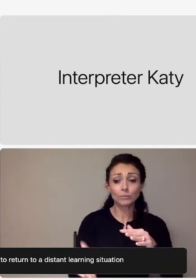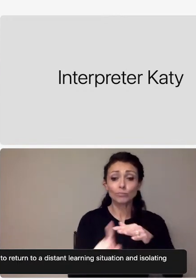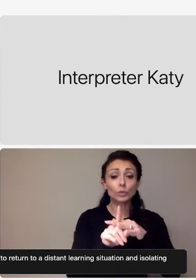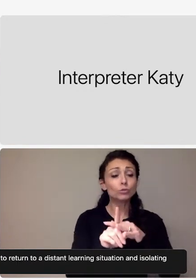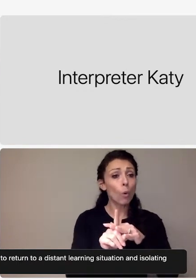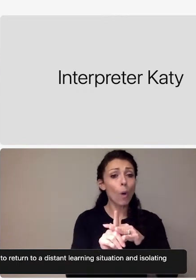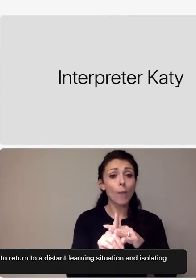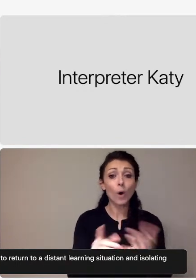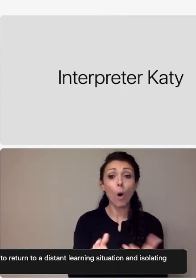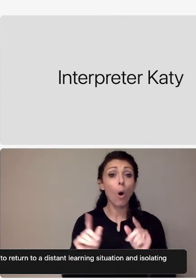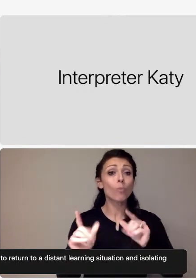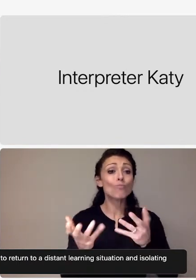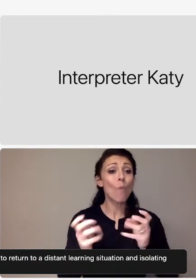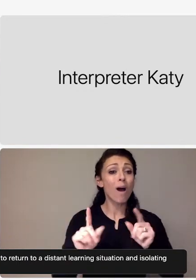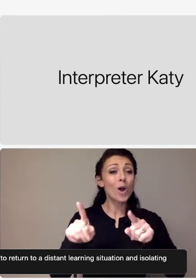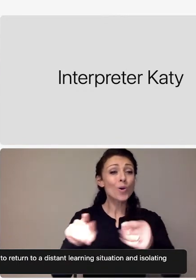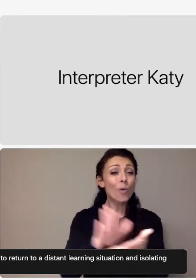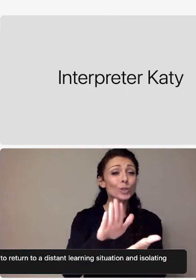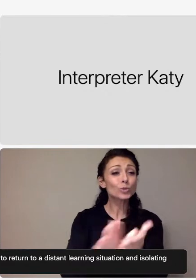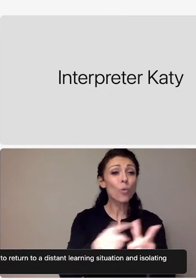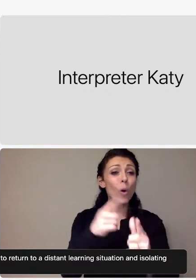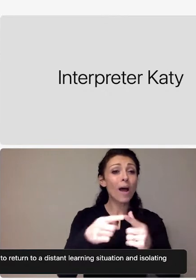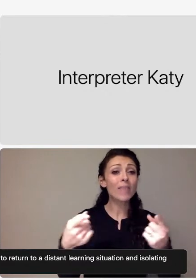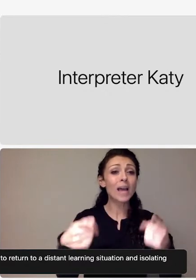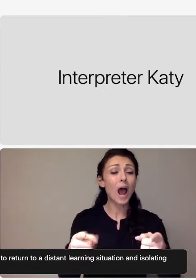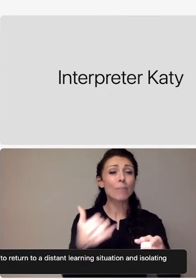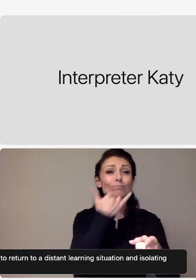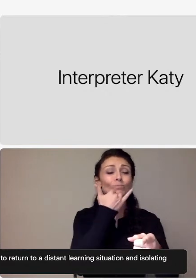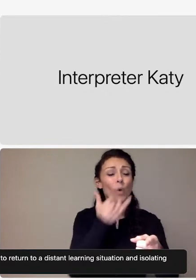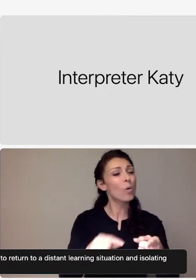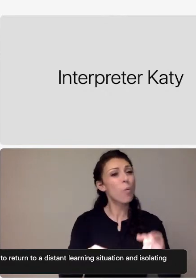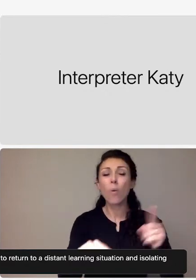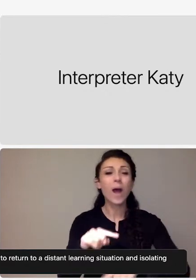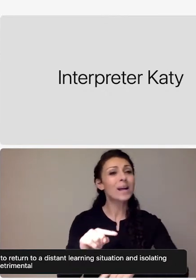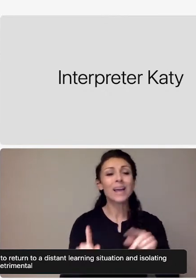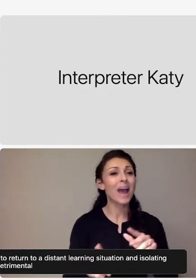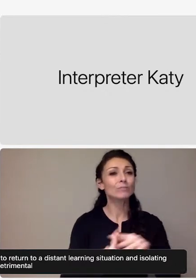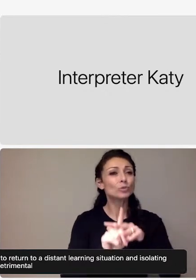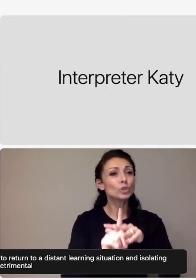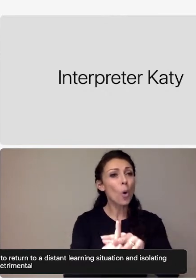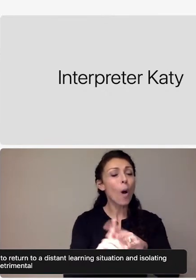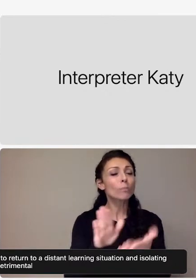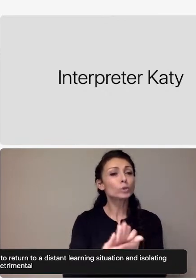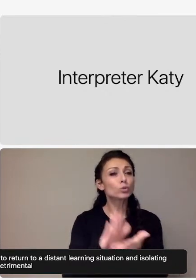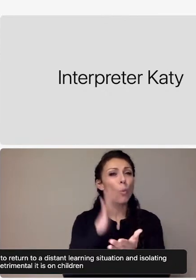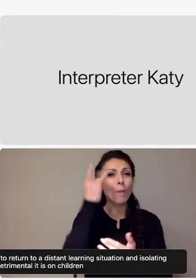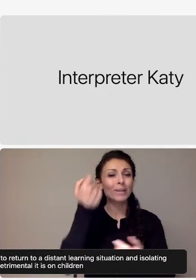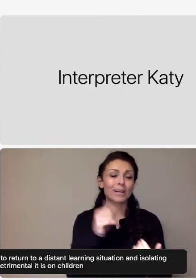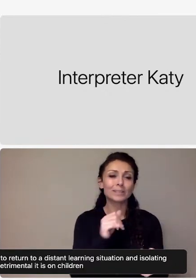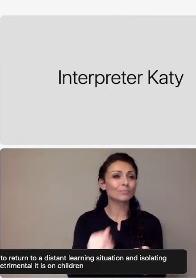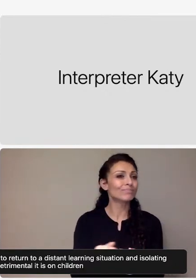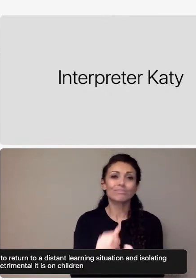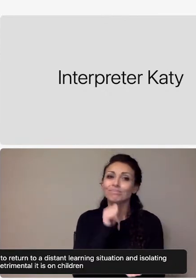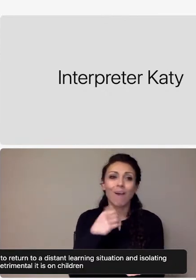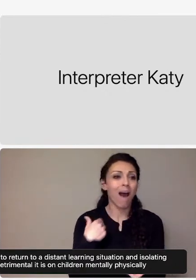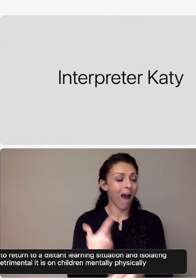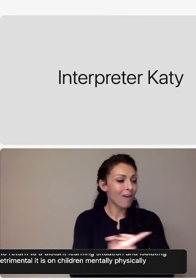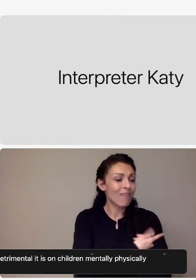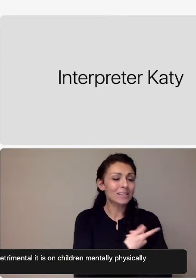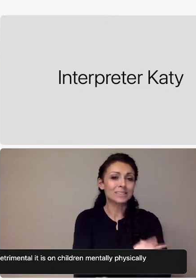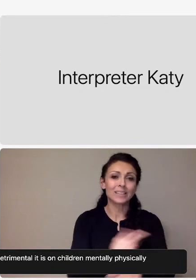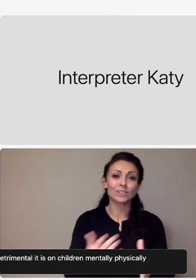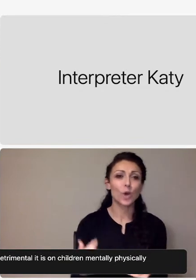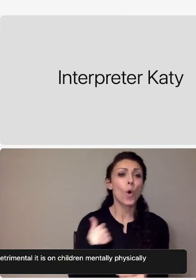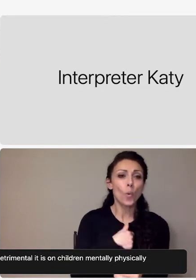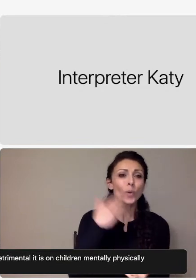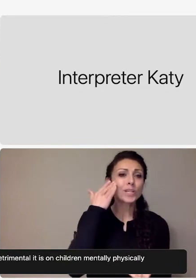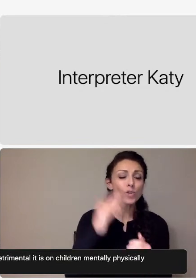and natural learning environment we learned how very detrimental it is on children mentally physically emotionally and educationally